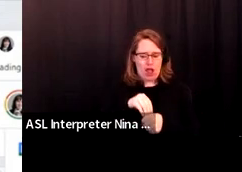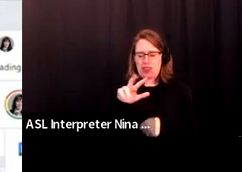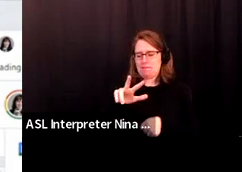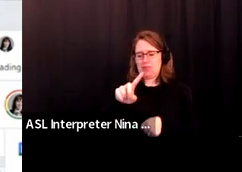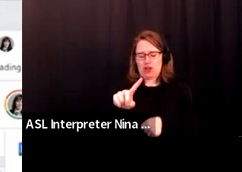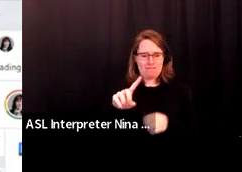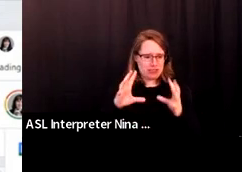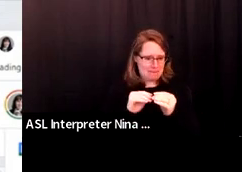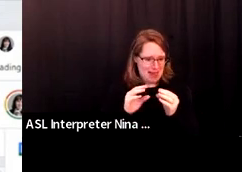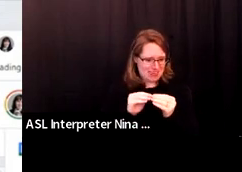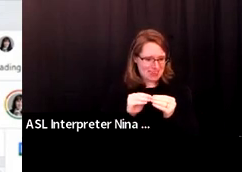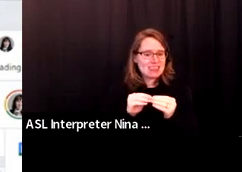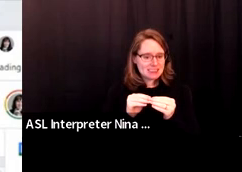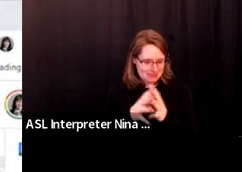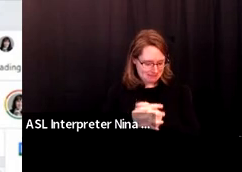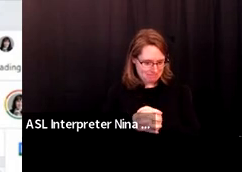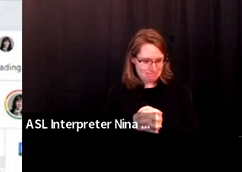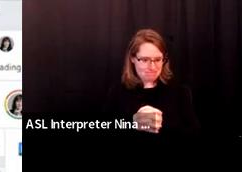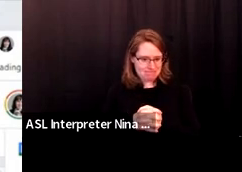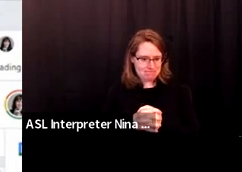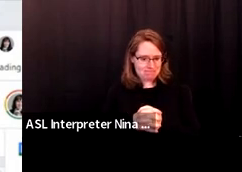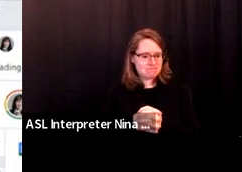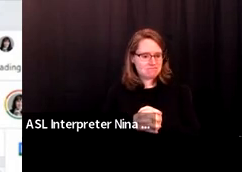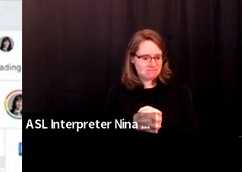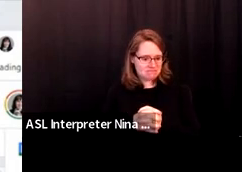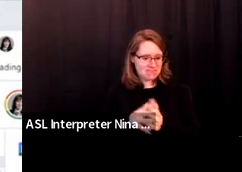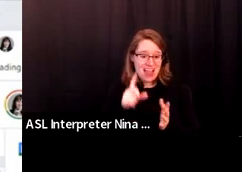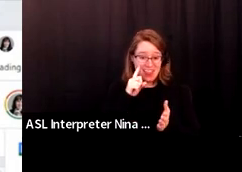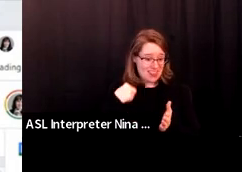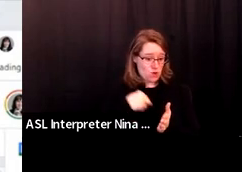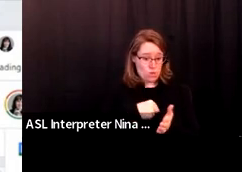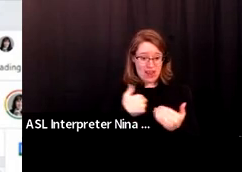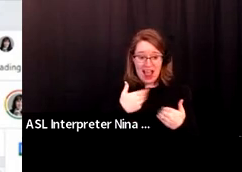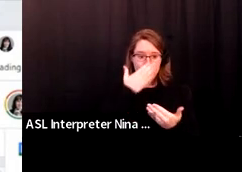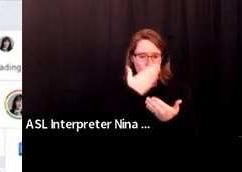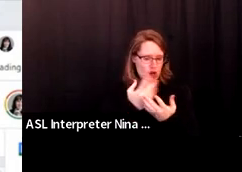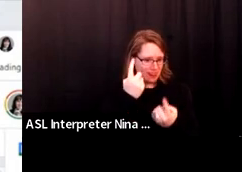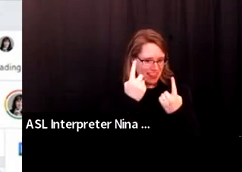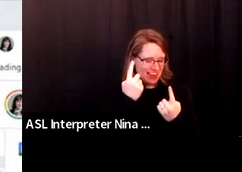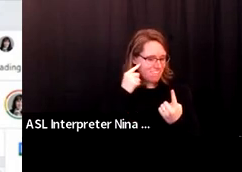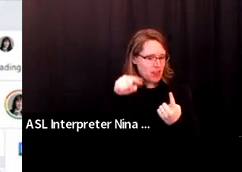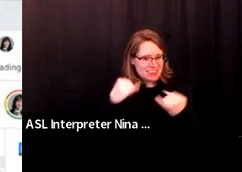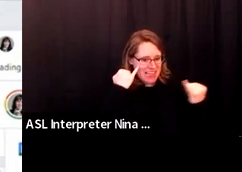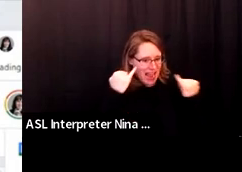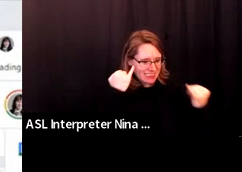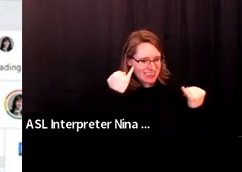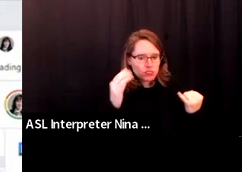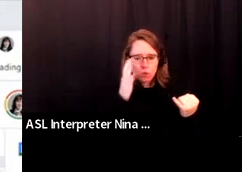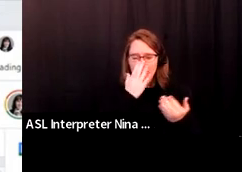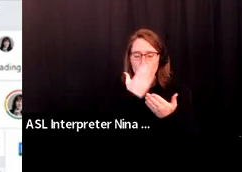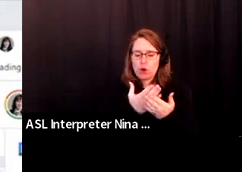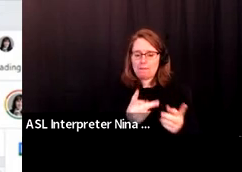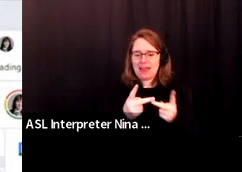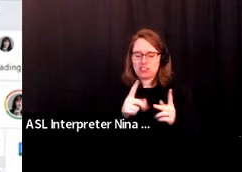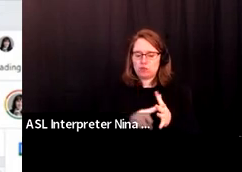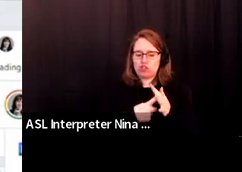and name what we were talking about, but I think we've got some really good thinking on these ideas, and it'll be a really good place for us to start on the